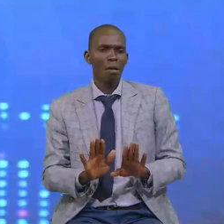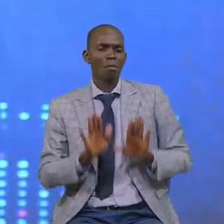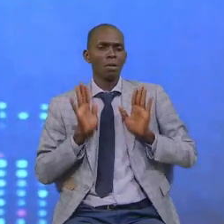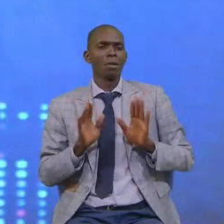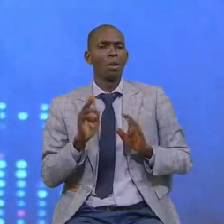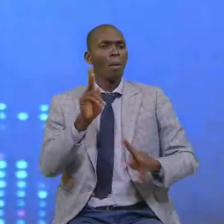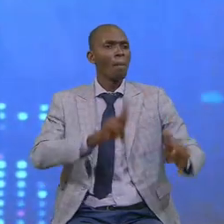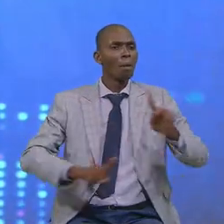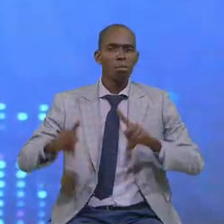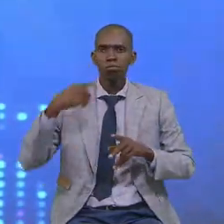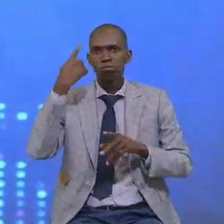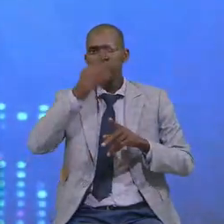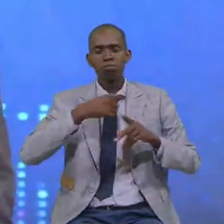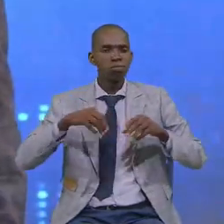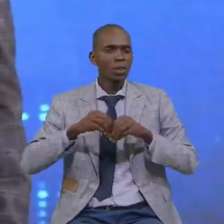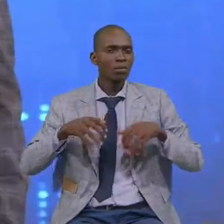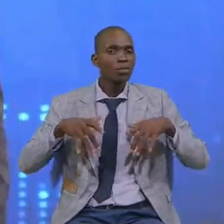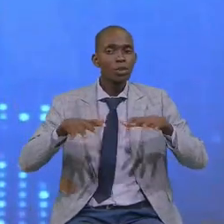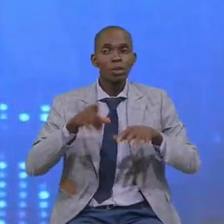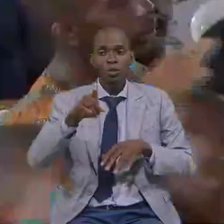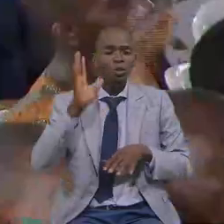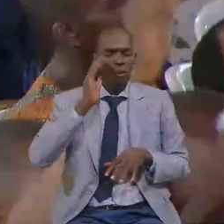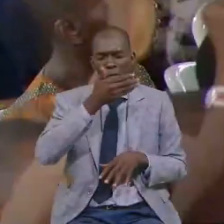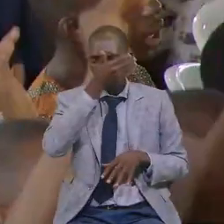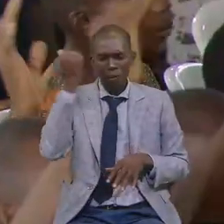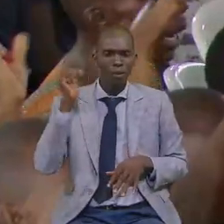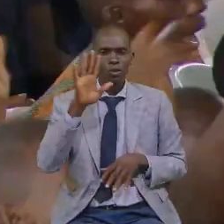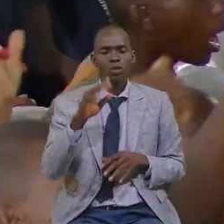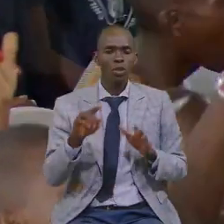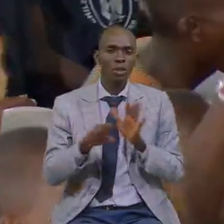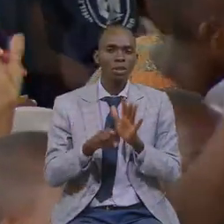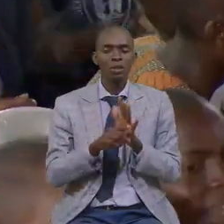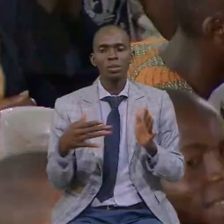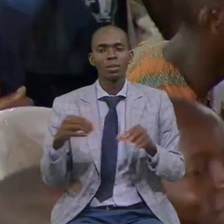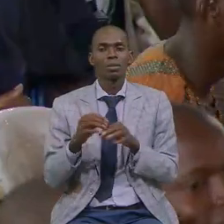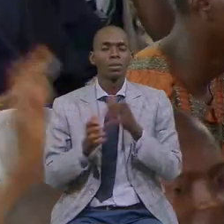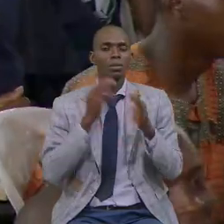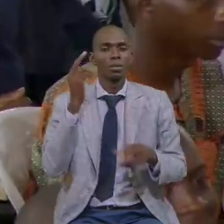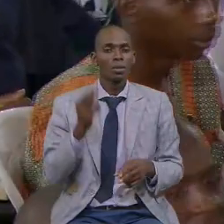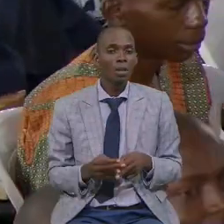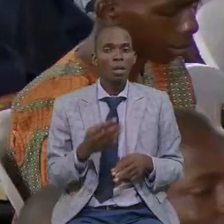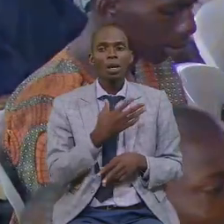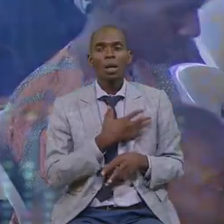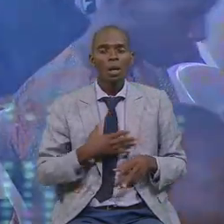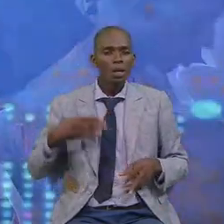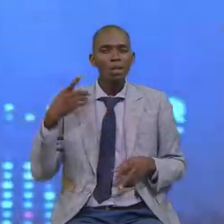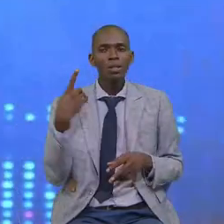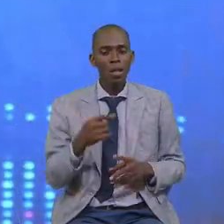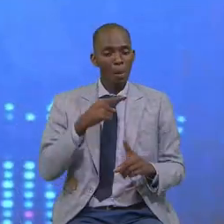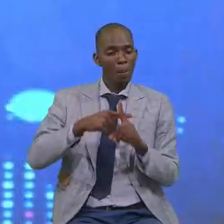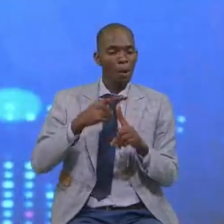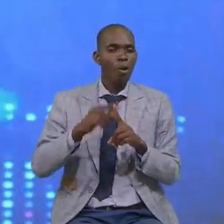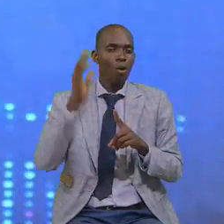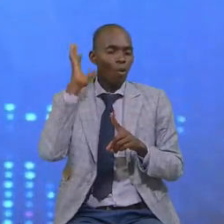forgot. You'll forget the negative. and the positive will take